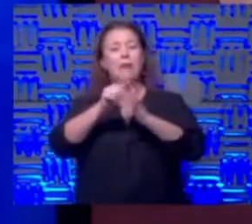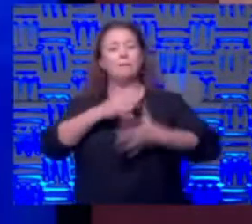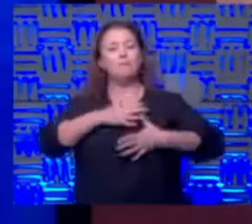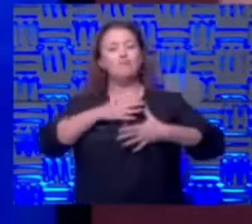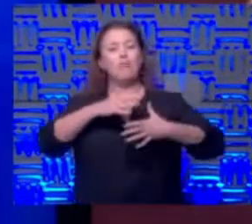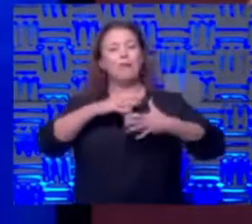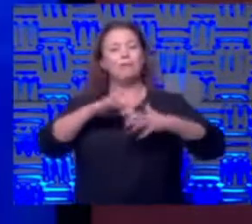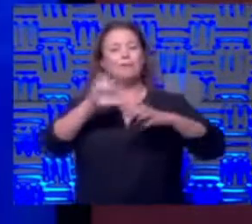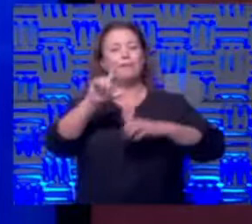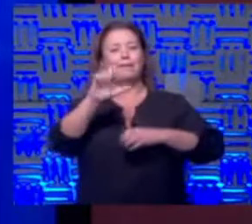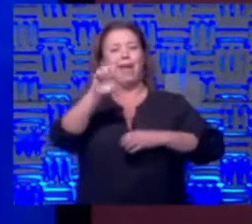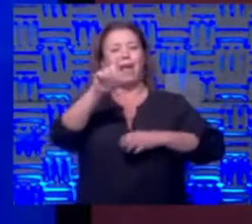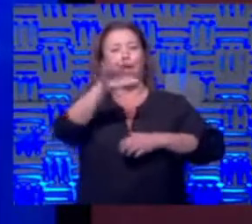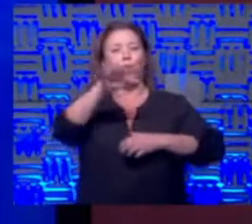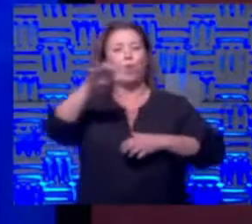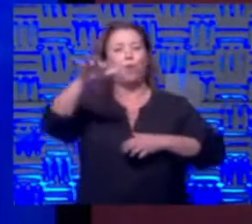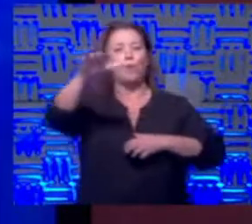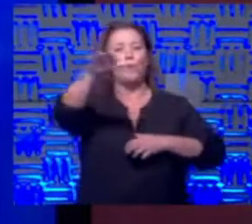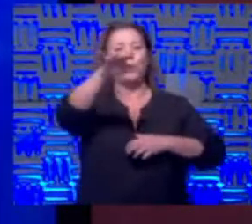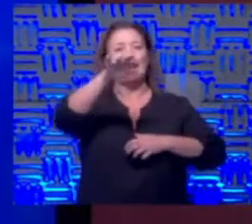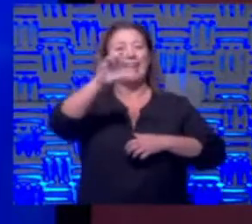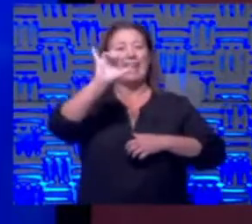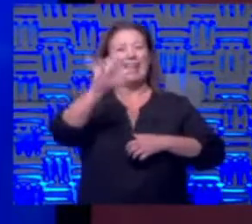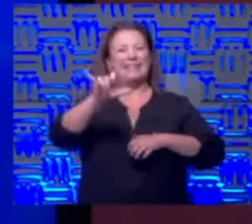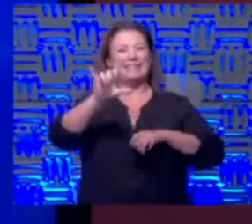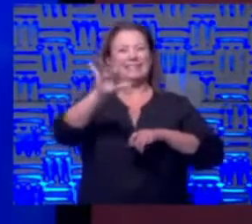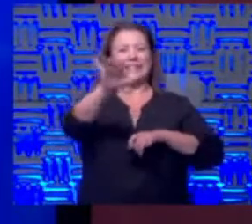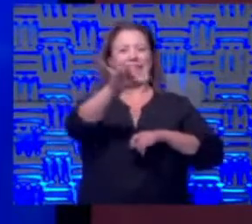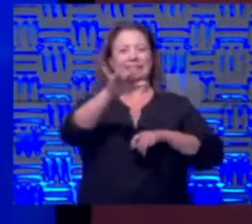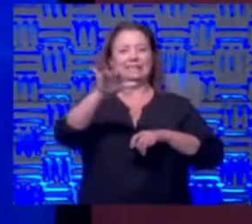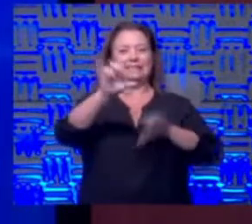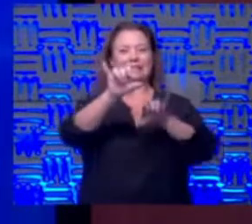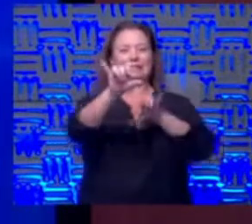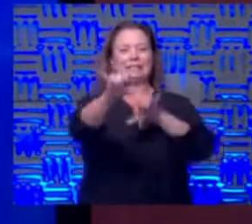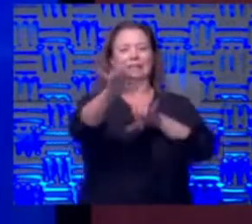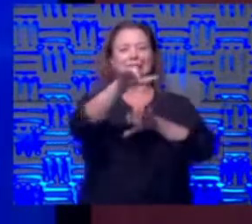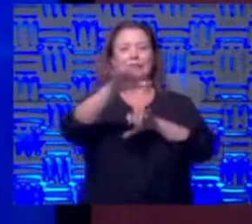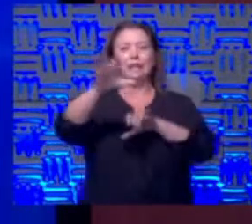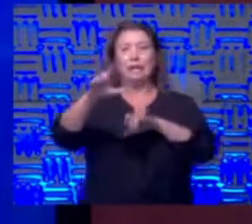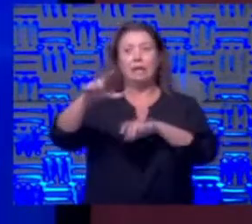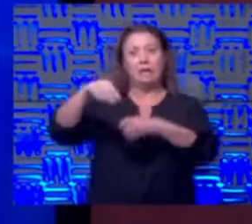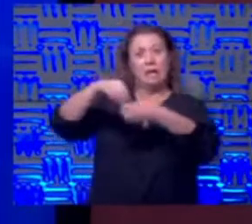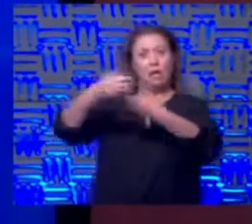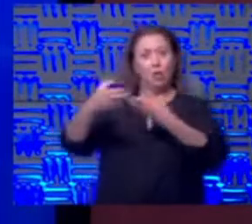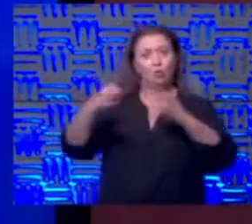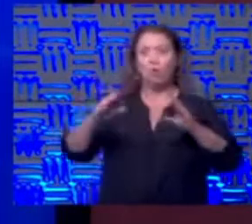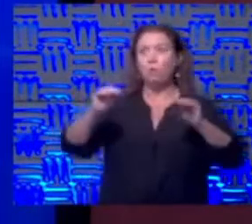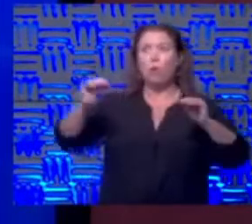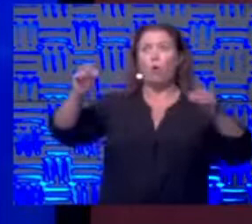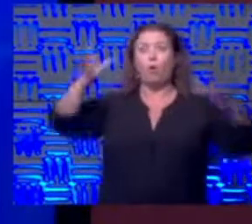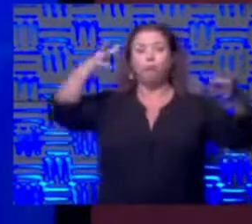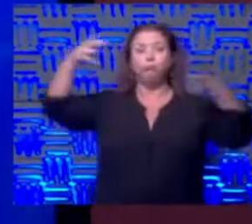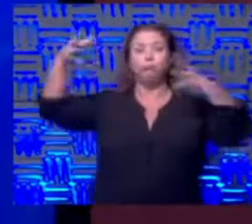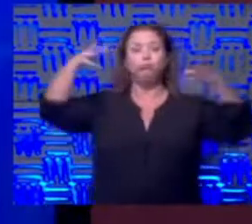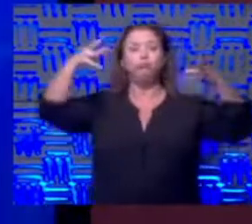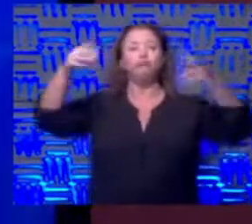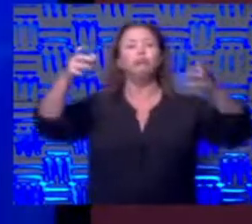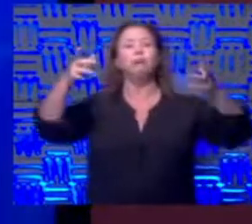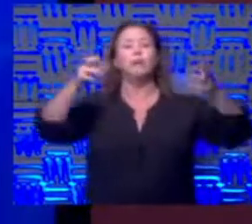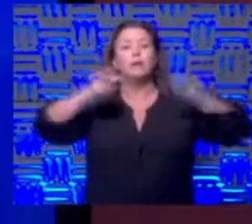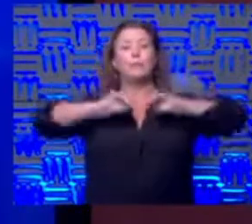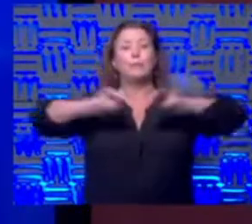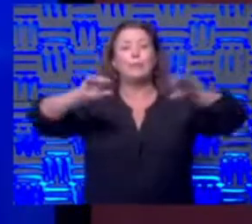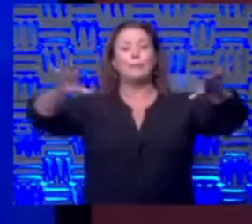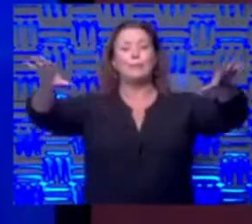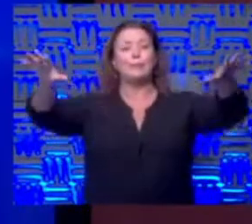us. Mm-hmm. And that breath cloud sits there for a little bit of time. And then, especially inside a room where there's not a lot of ventilation or a little breeze outside to wipe it